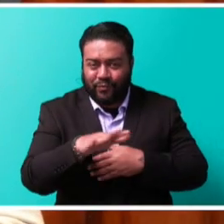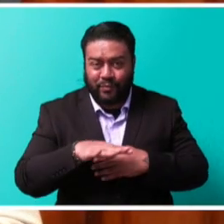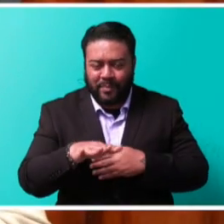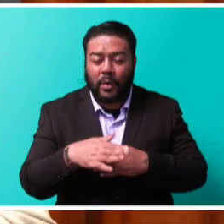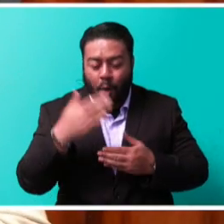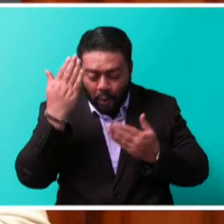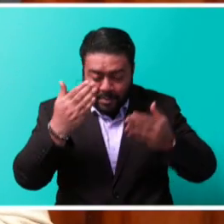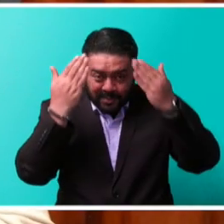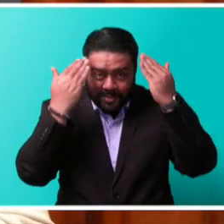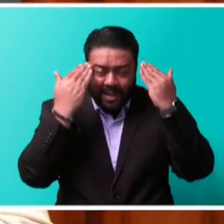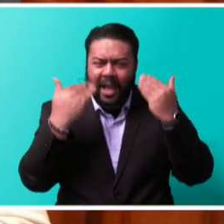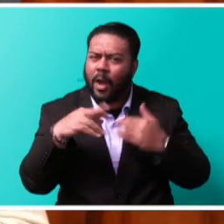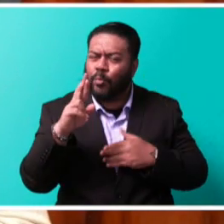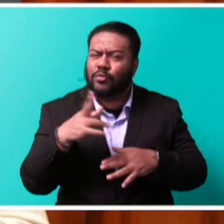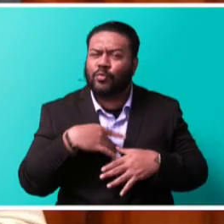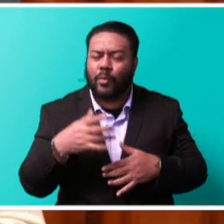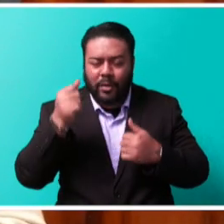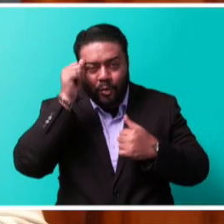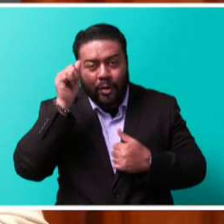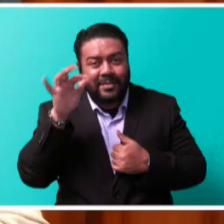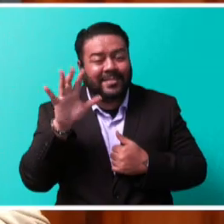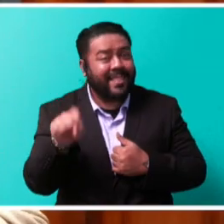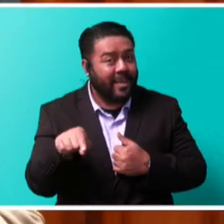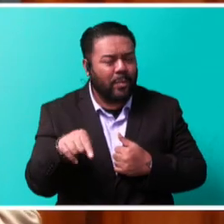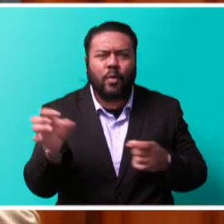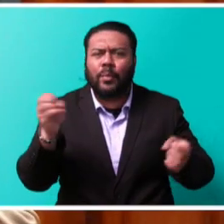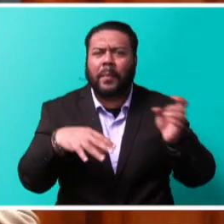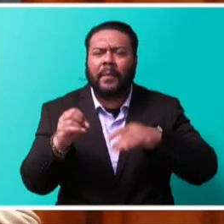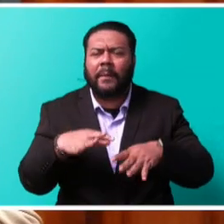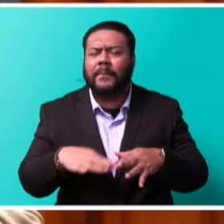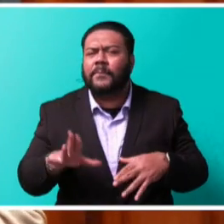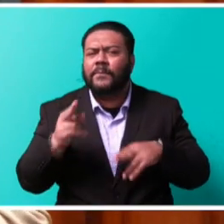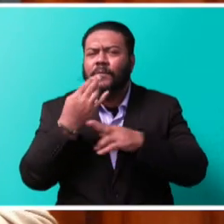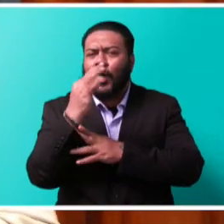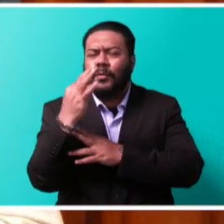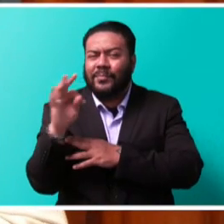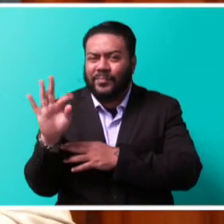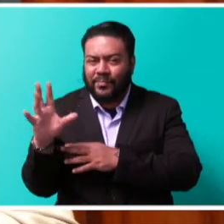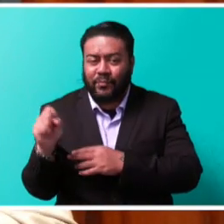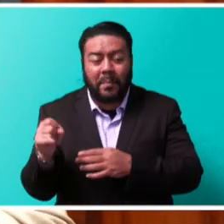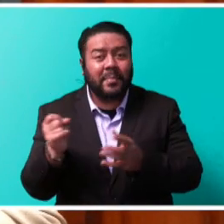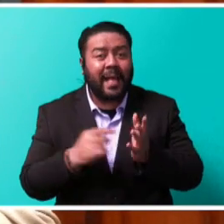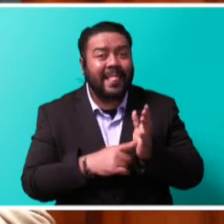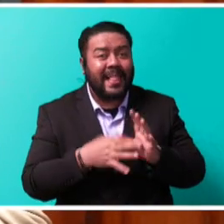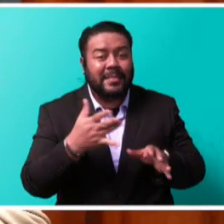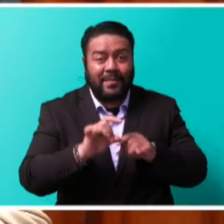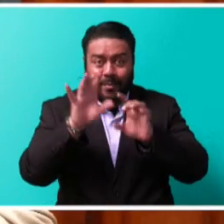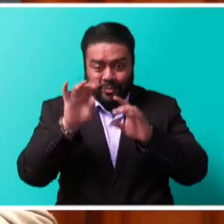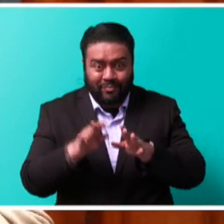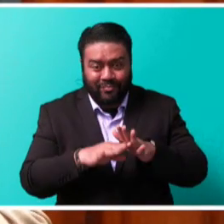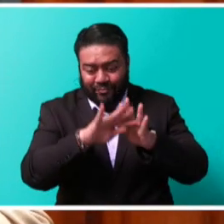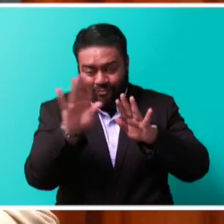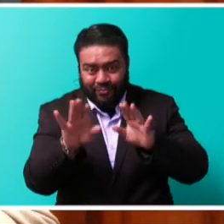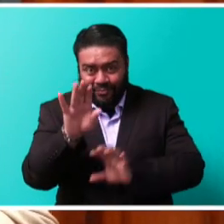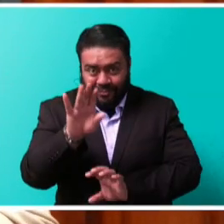Honourable Speaker, I also wish to acknowledge the significant contribution of forestry expert from Tasmania, Mr. Graham Wilkinson, who